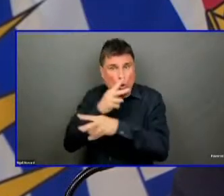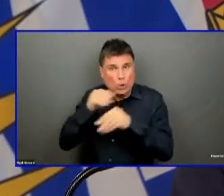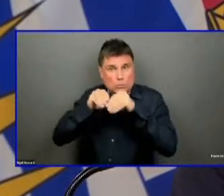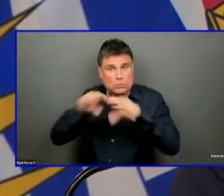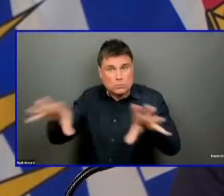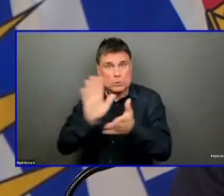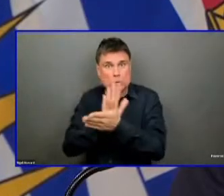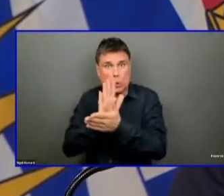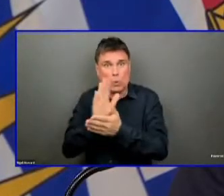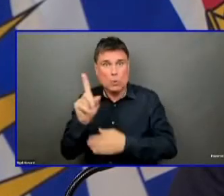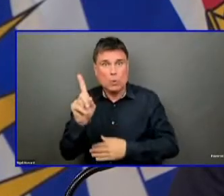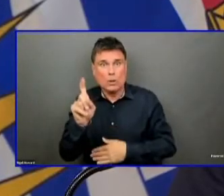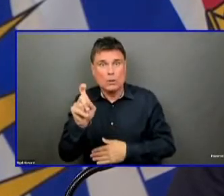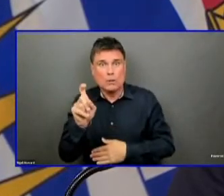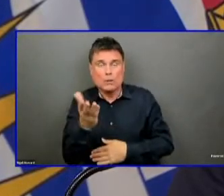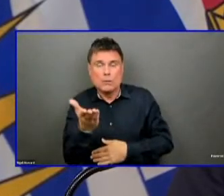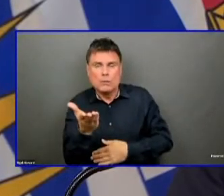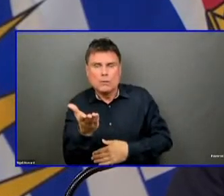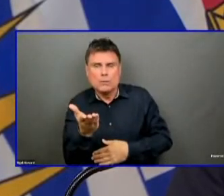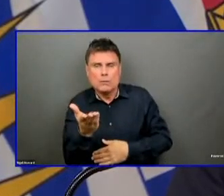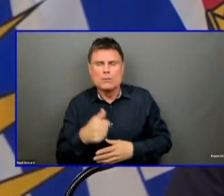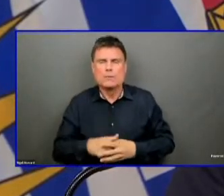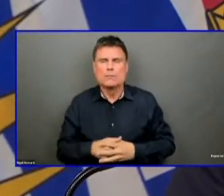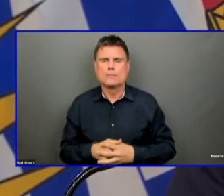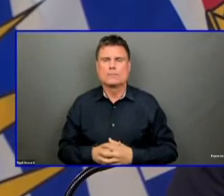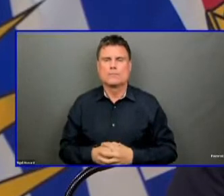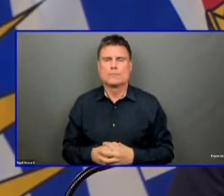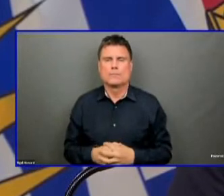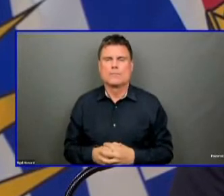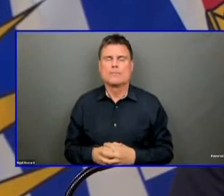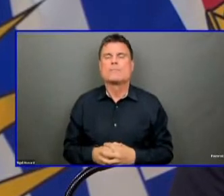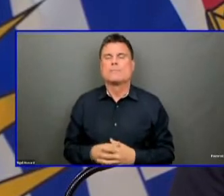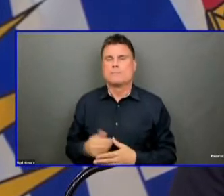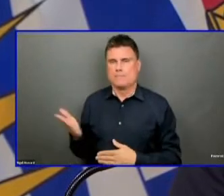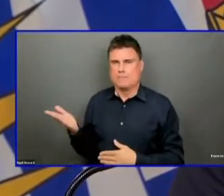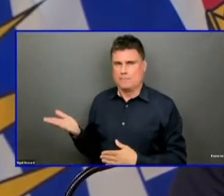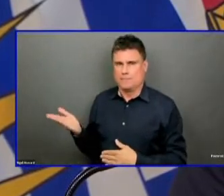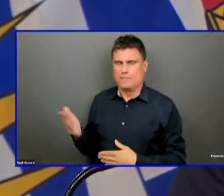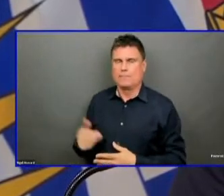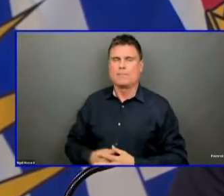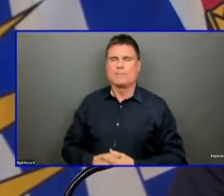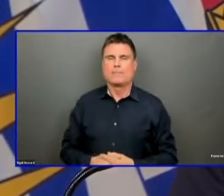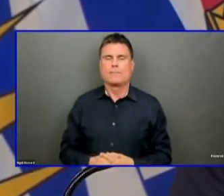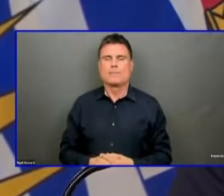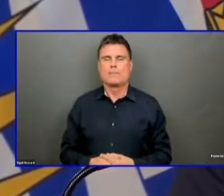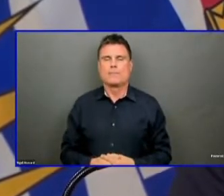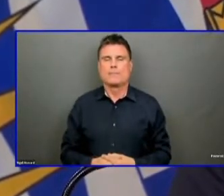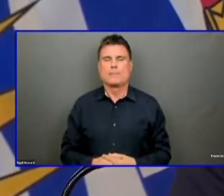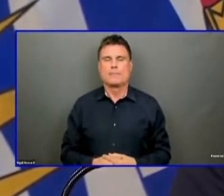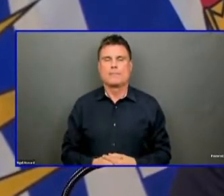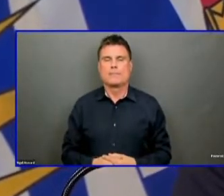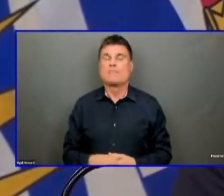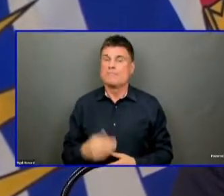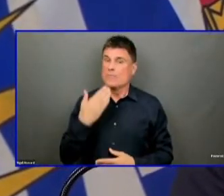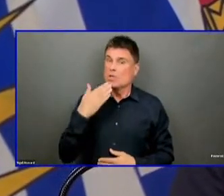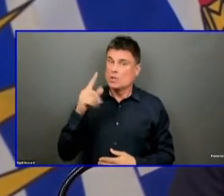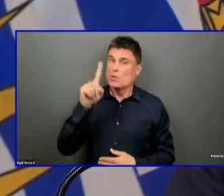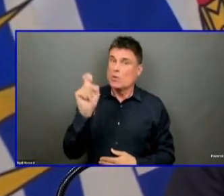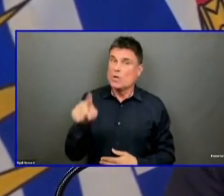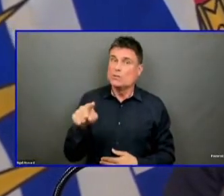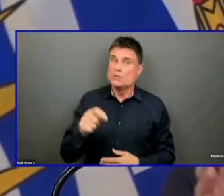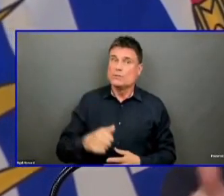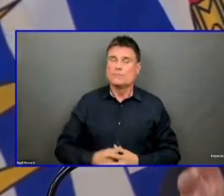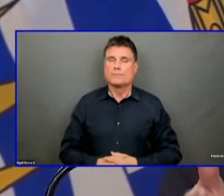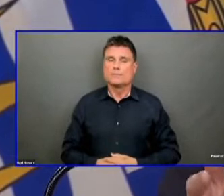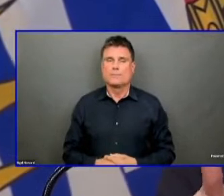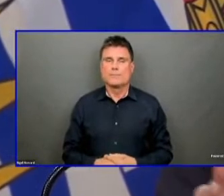question. I will say that variants were certainly part of the equation, particularly in some of the school districts in